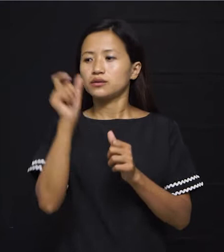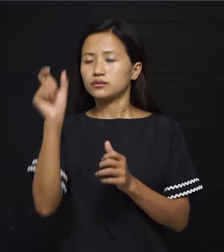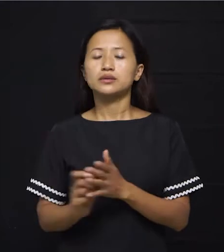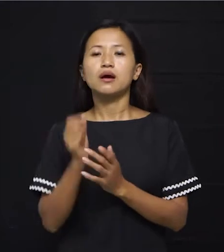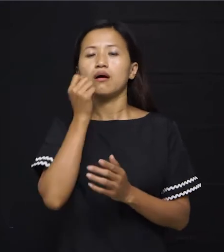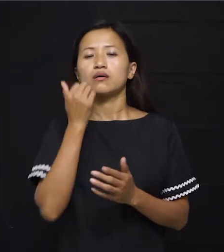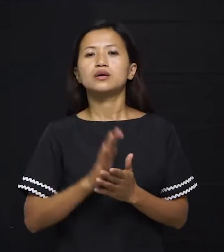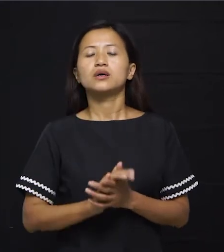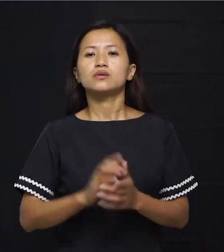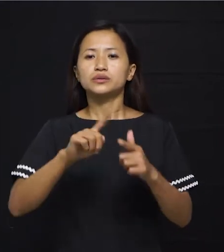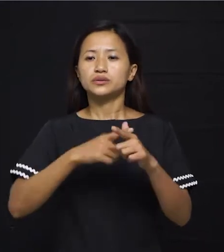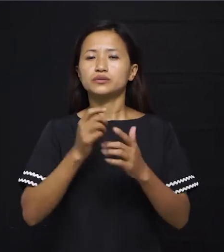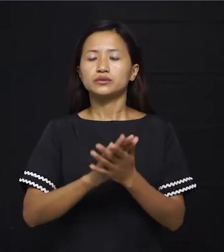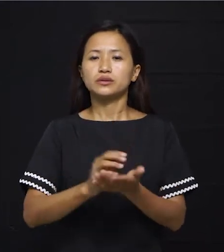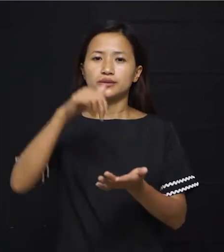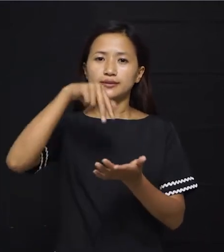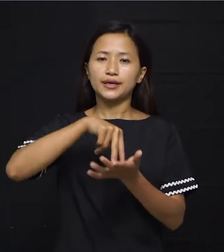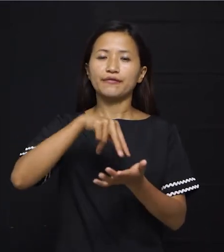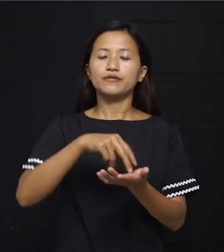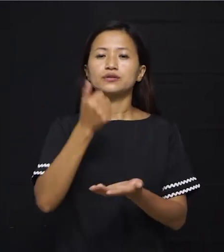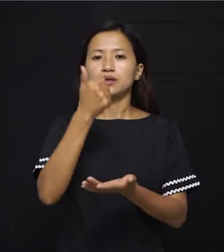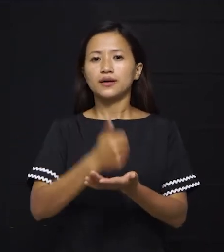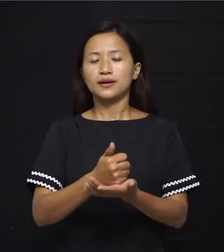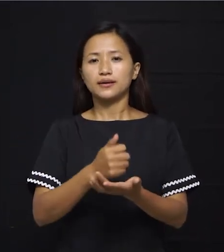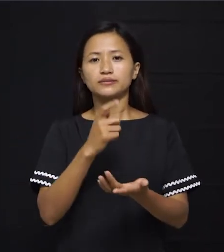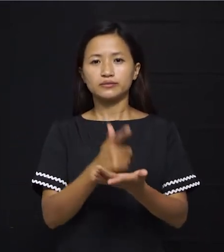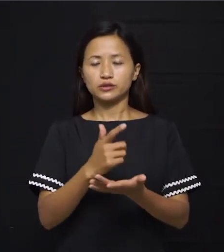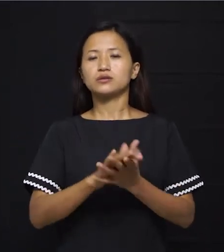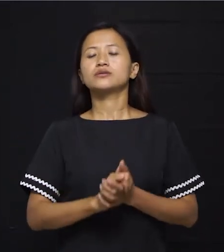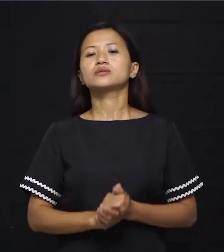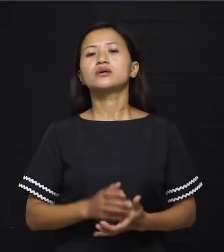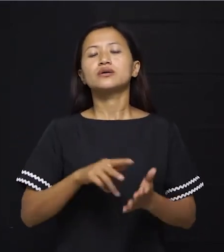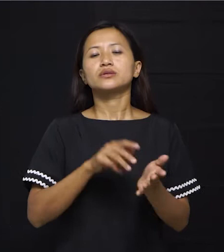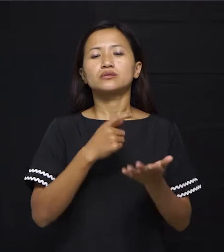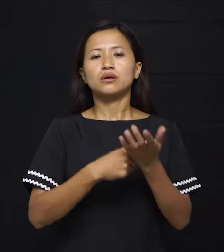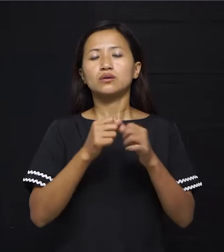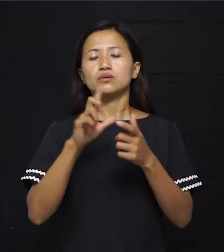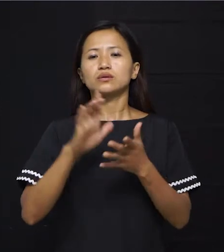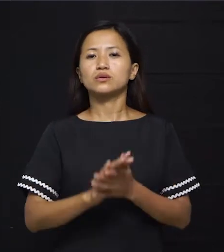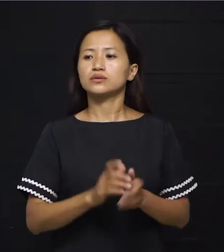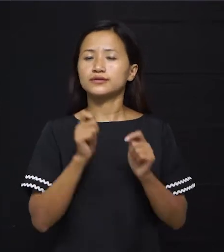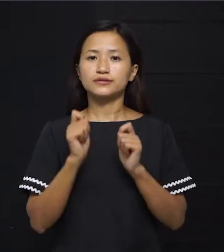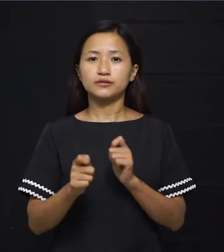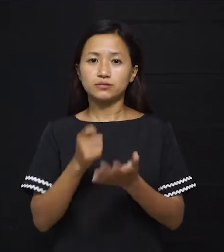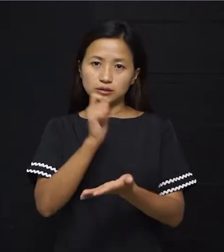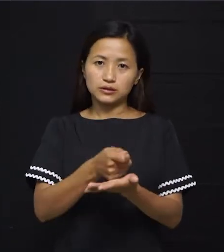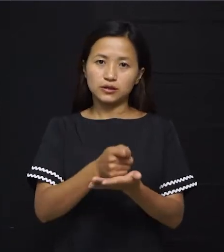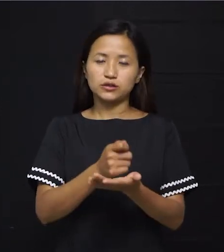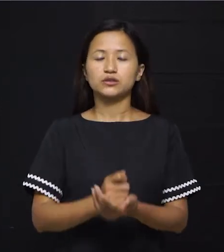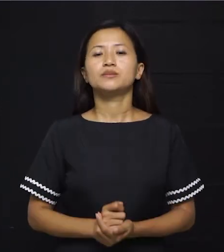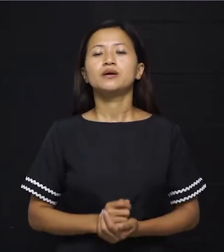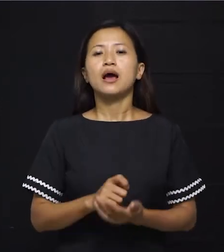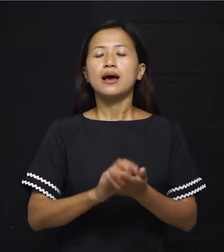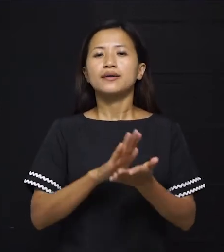head punch, or in our modern day context, you can take the role of the judge. A judge will always pass